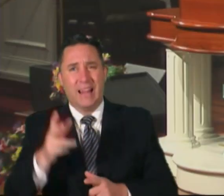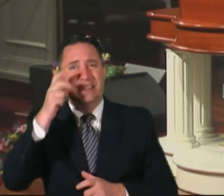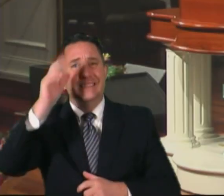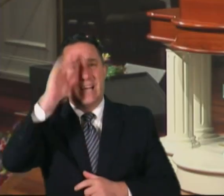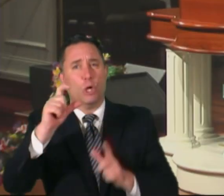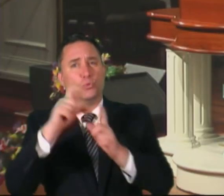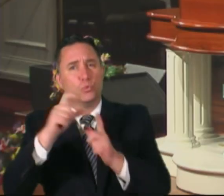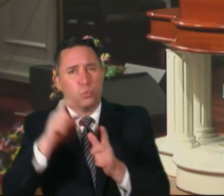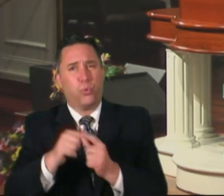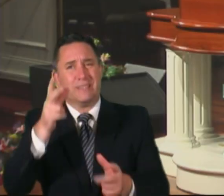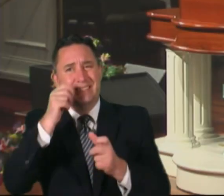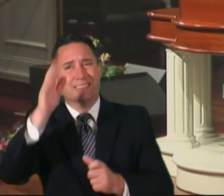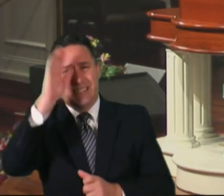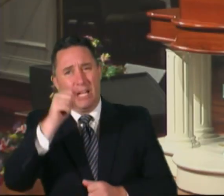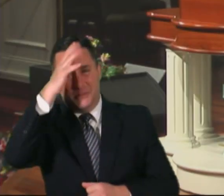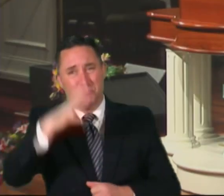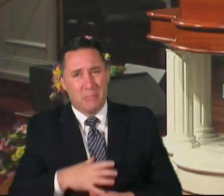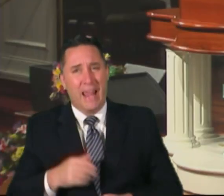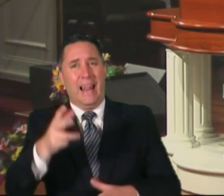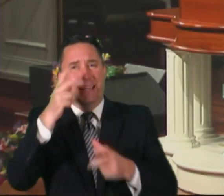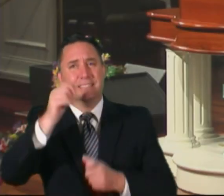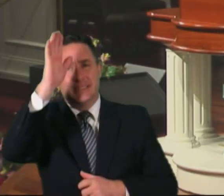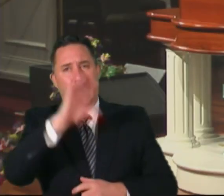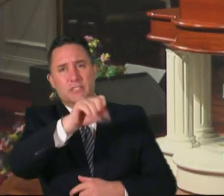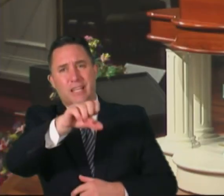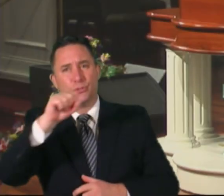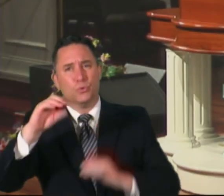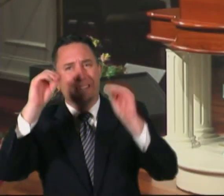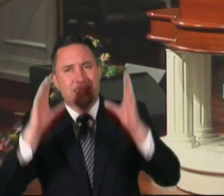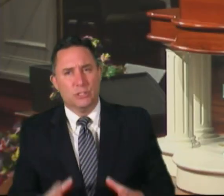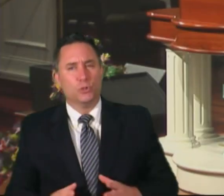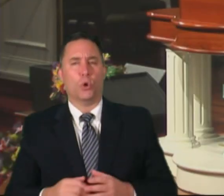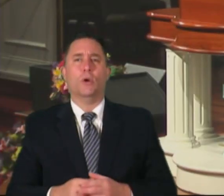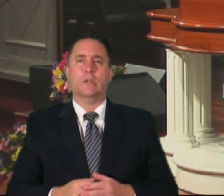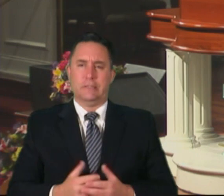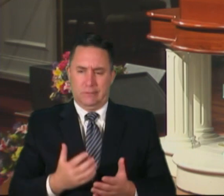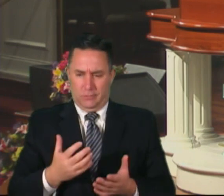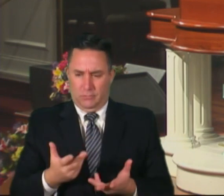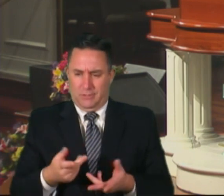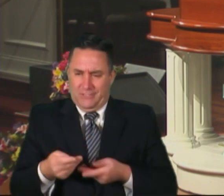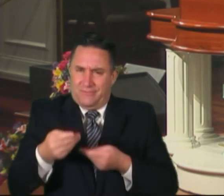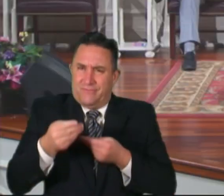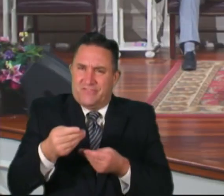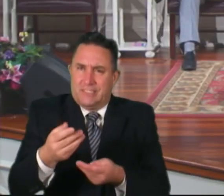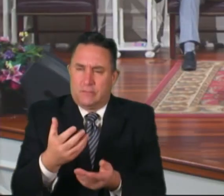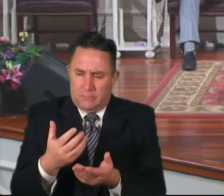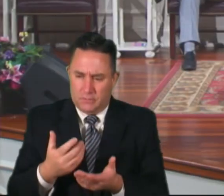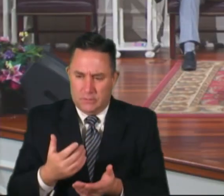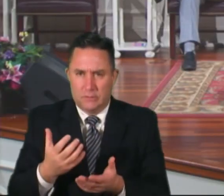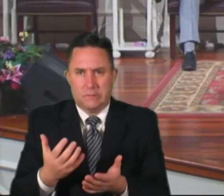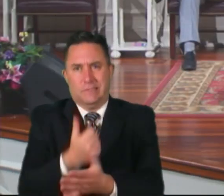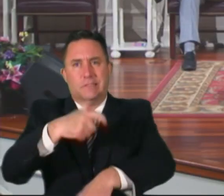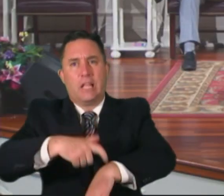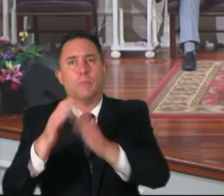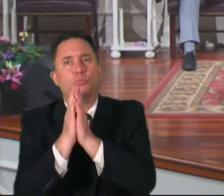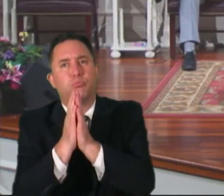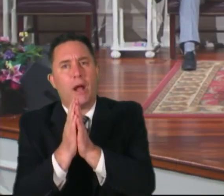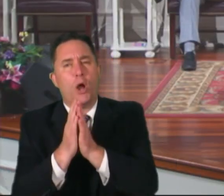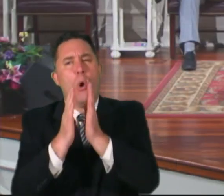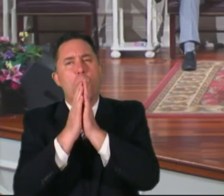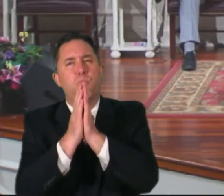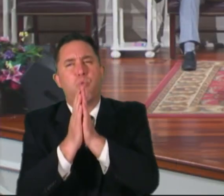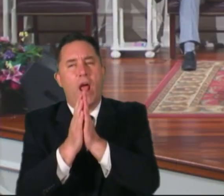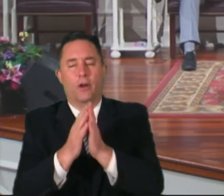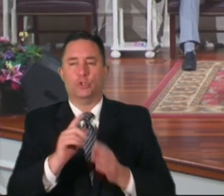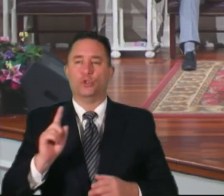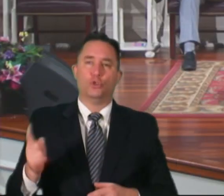God's Word. Listening to God's man. Listening to God's Sunday school teacher. Take in the nourishment. Take time to pray. Prayer is